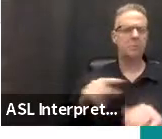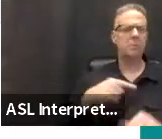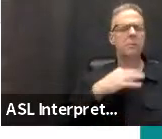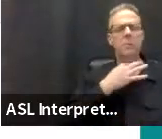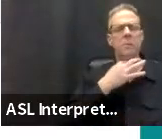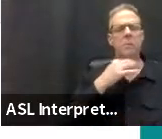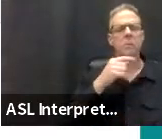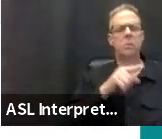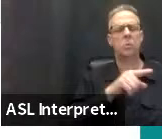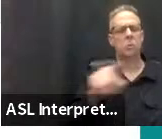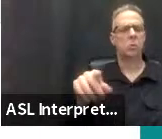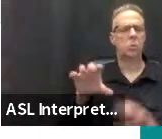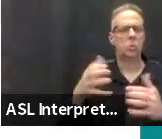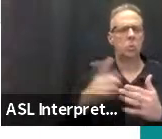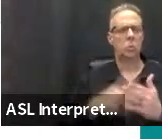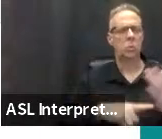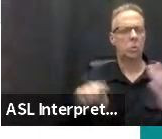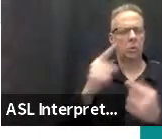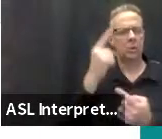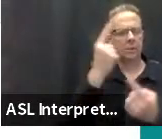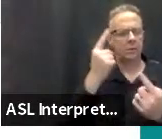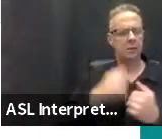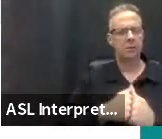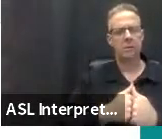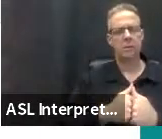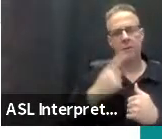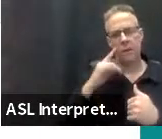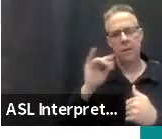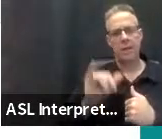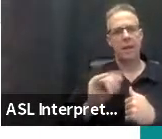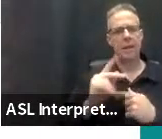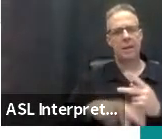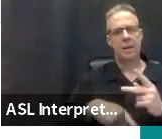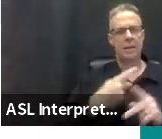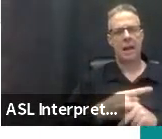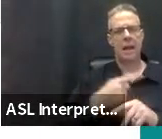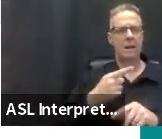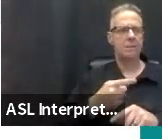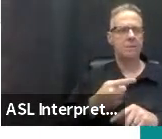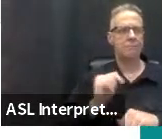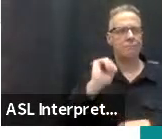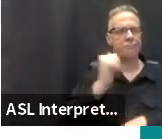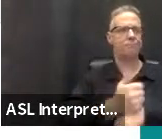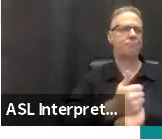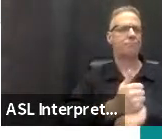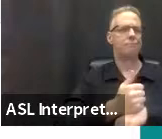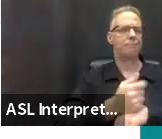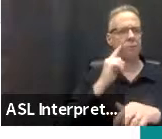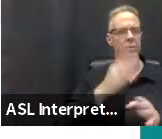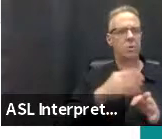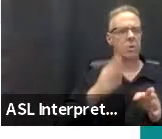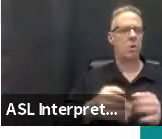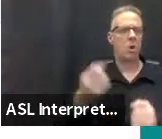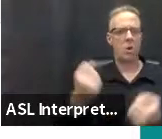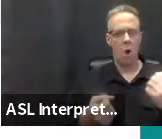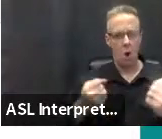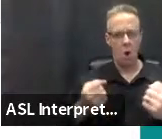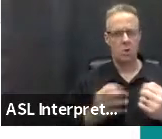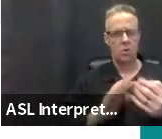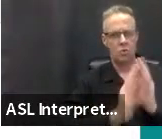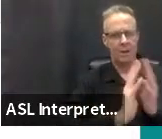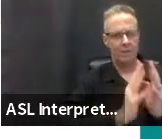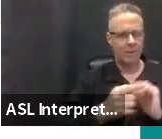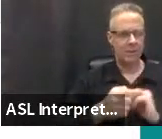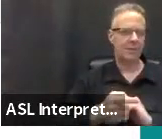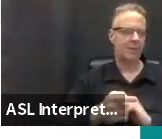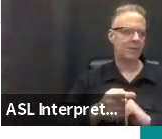what you guys in the group thinks about having this particular facility next to the car traffic. And there's